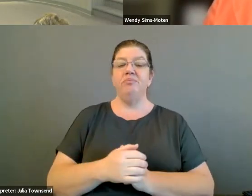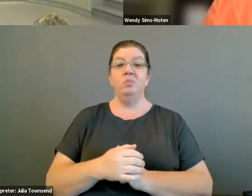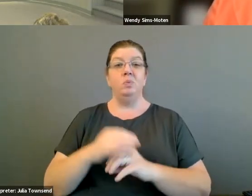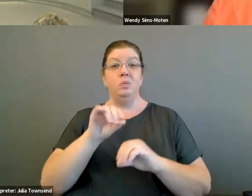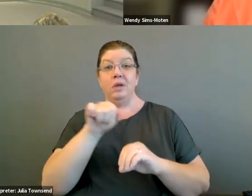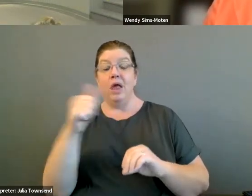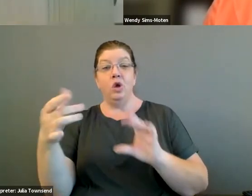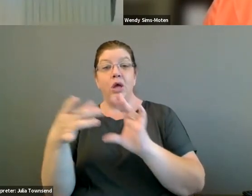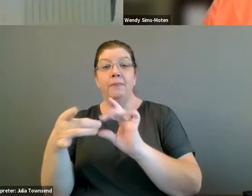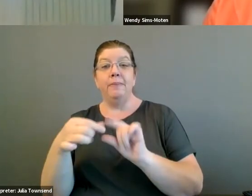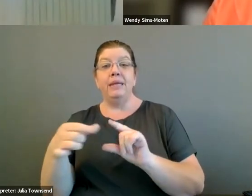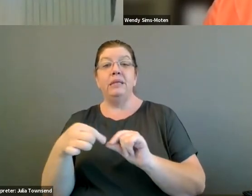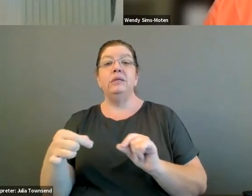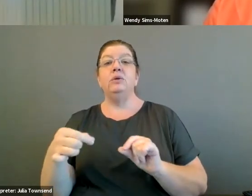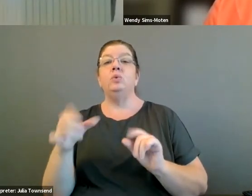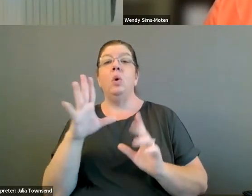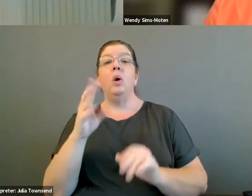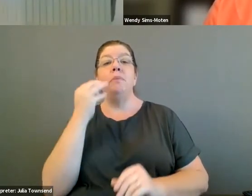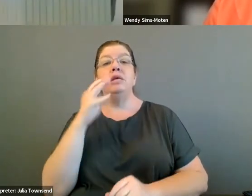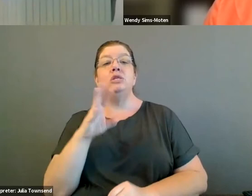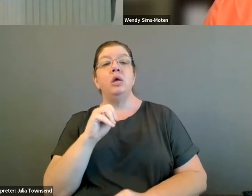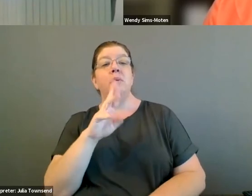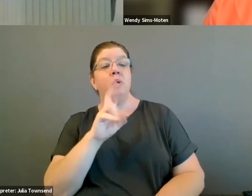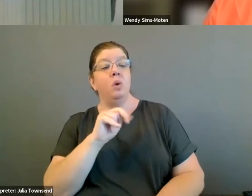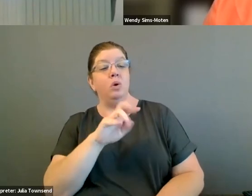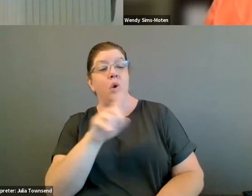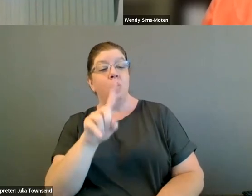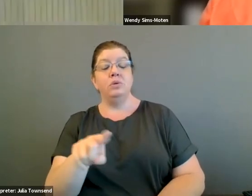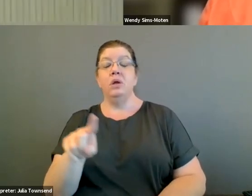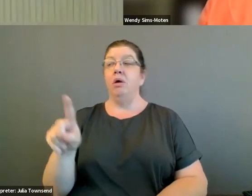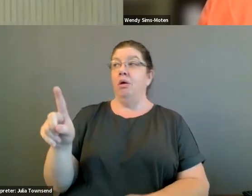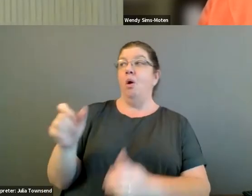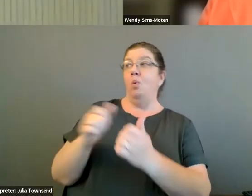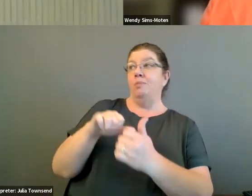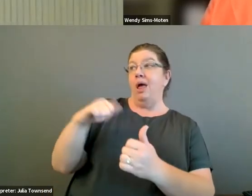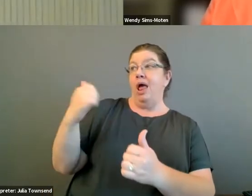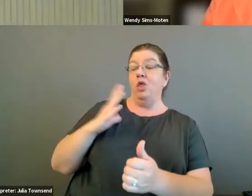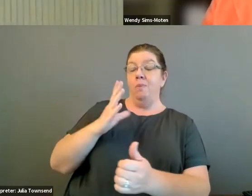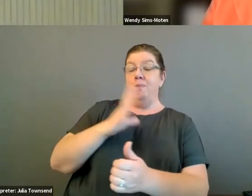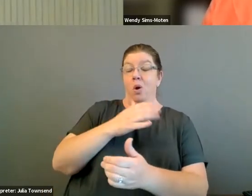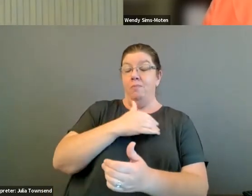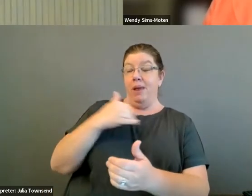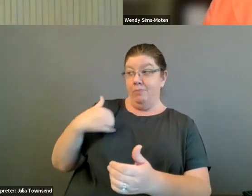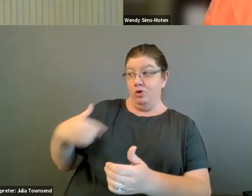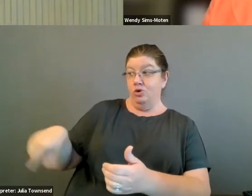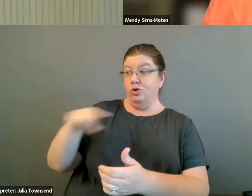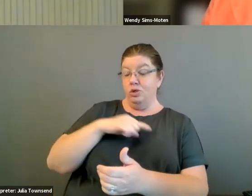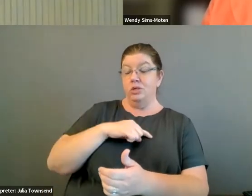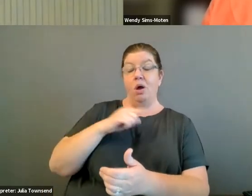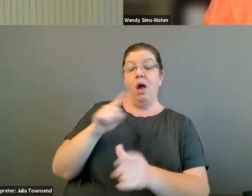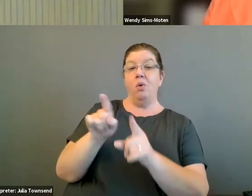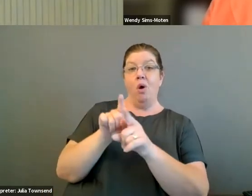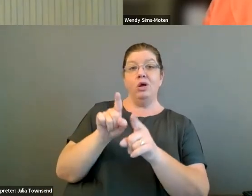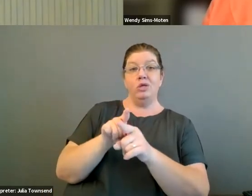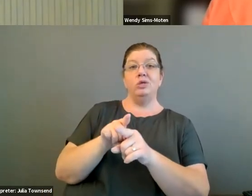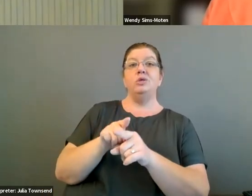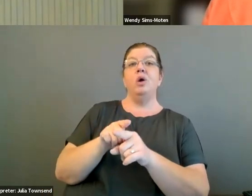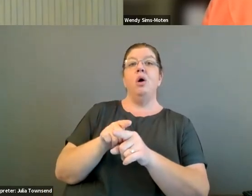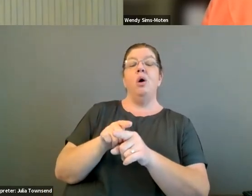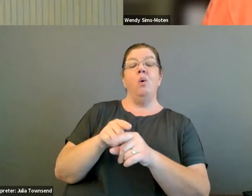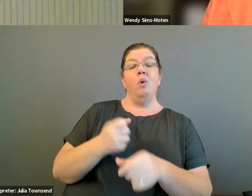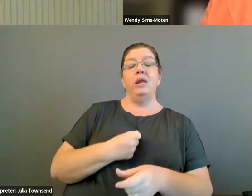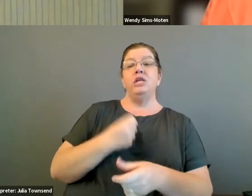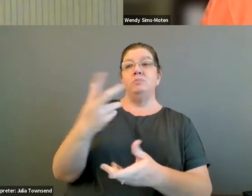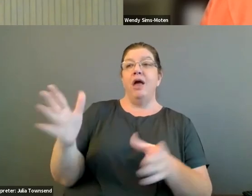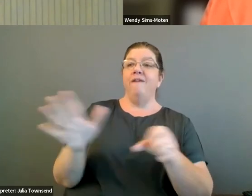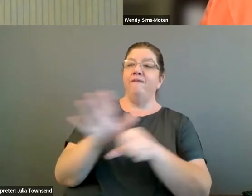other, oh, Ms. Munoz. Sorry, along with my fellow board members, I would also, you know, have full support